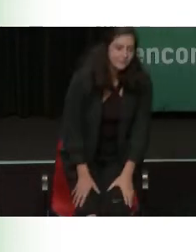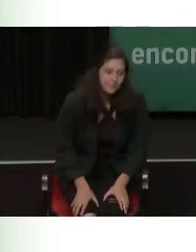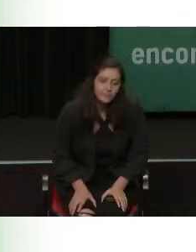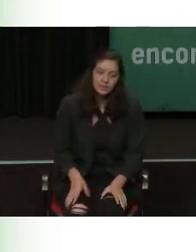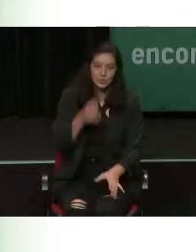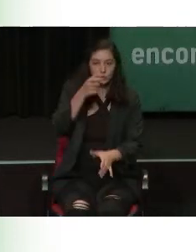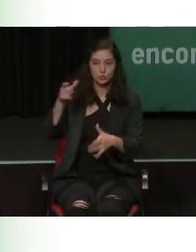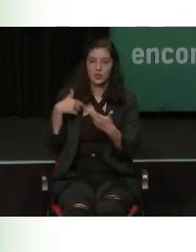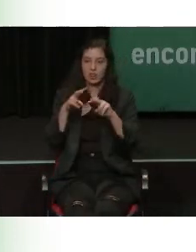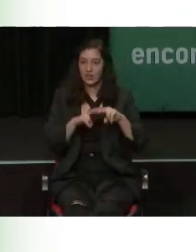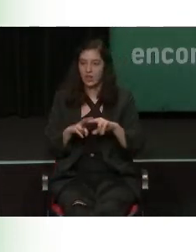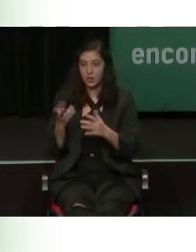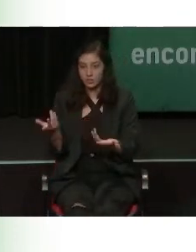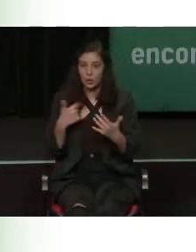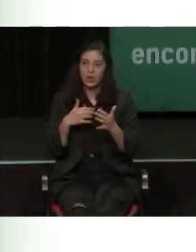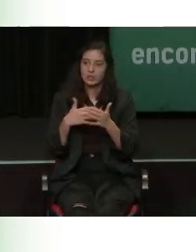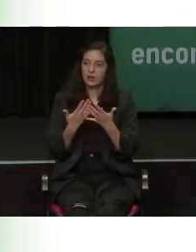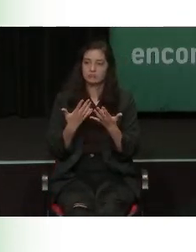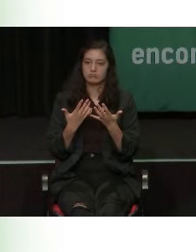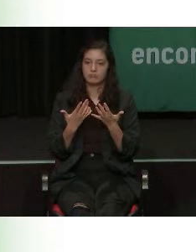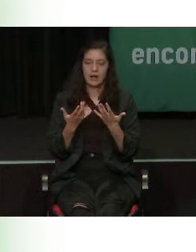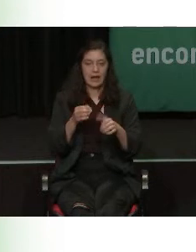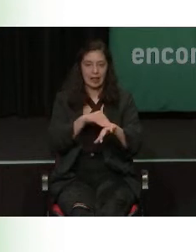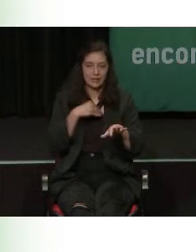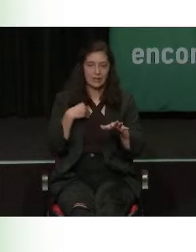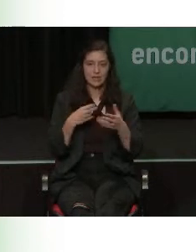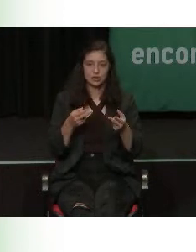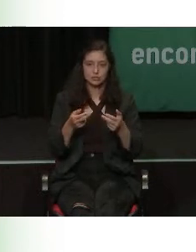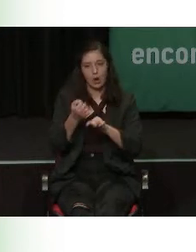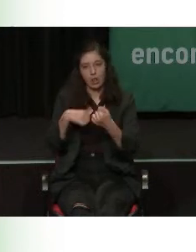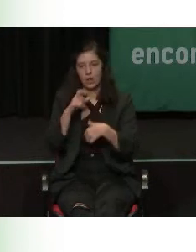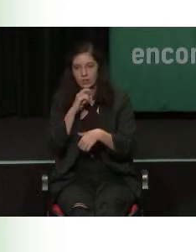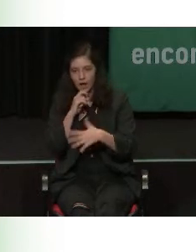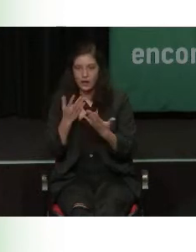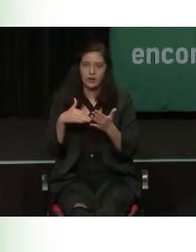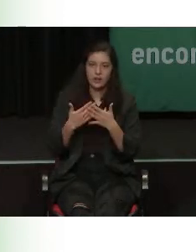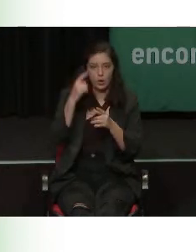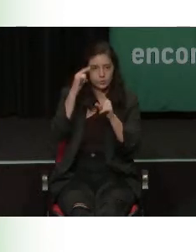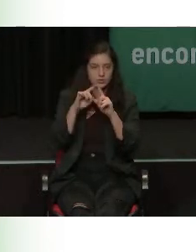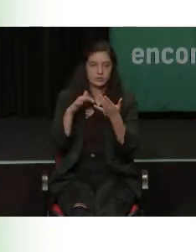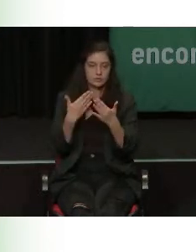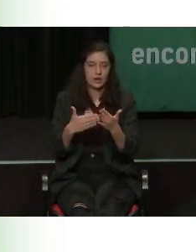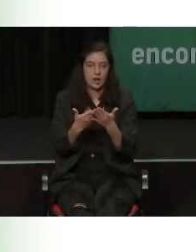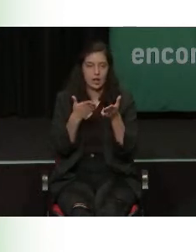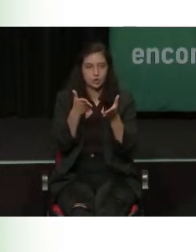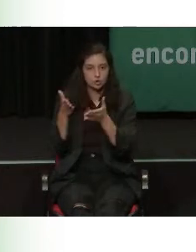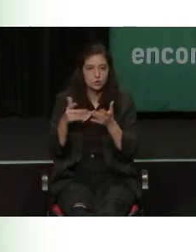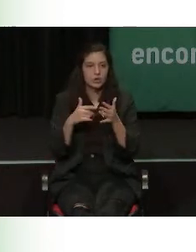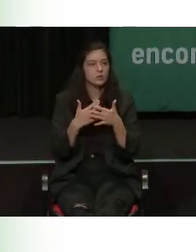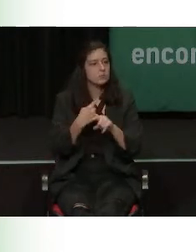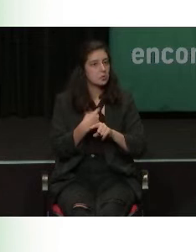undiagnosed. So we got mobile clinics, and President Sisi started his order to Ministry of Health to make something